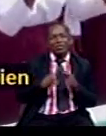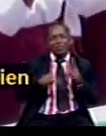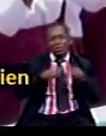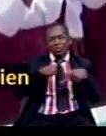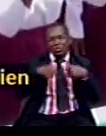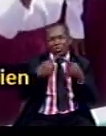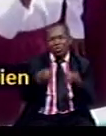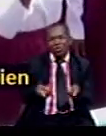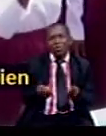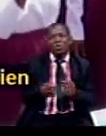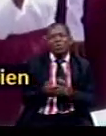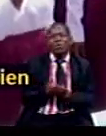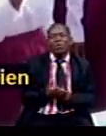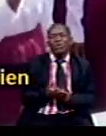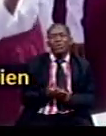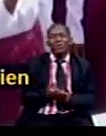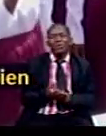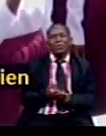Then I met